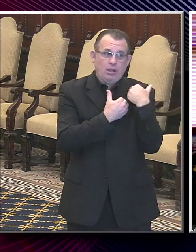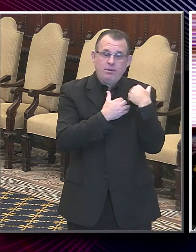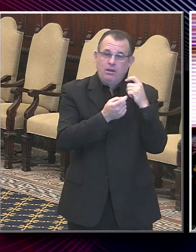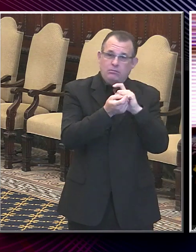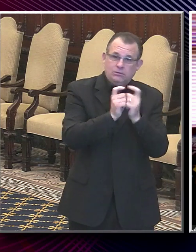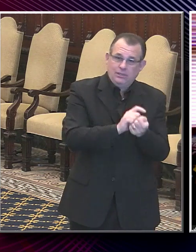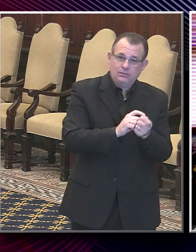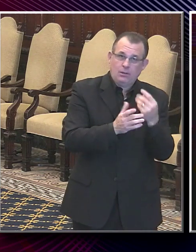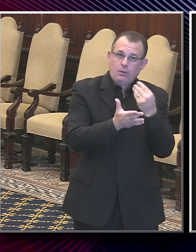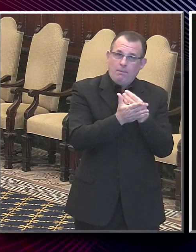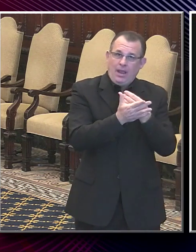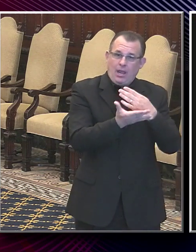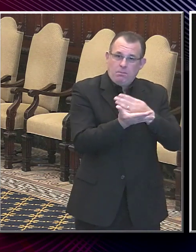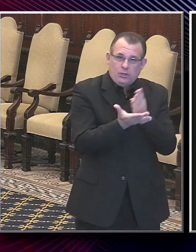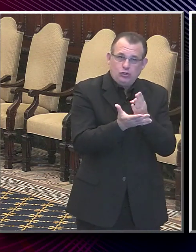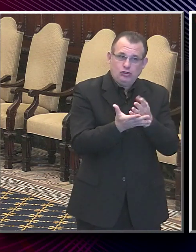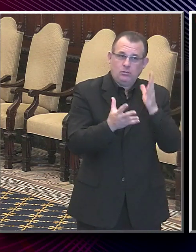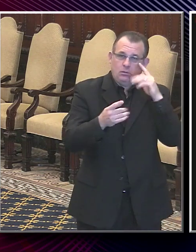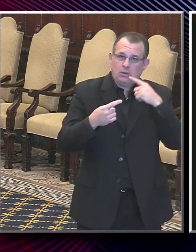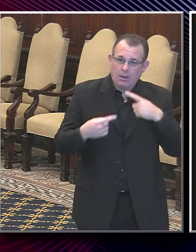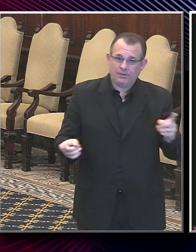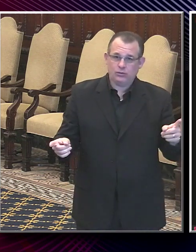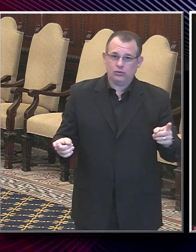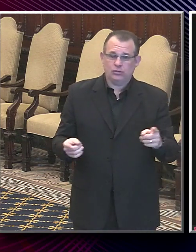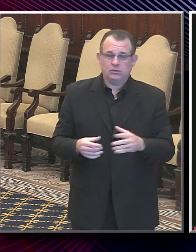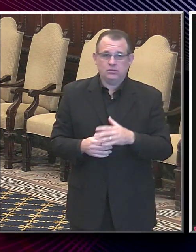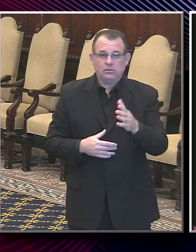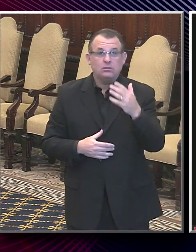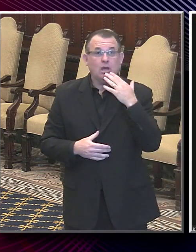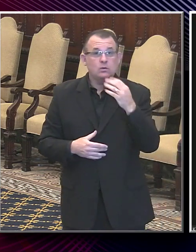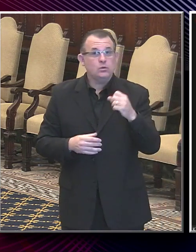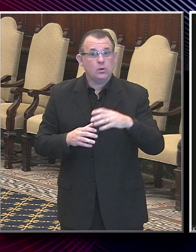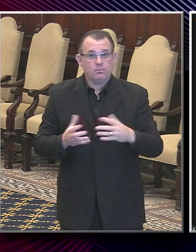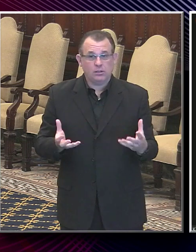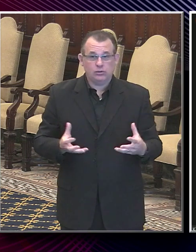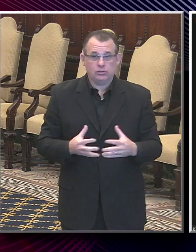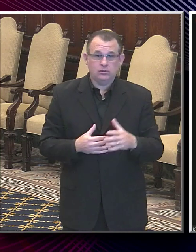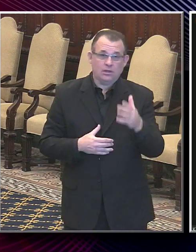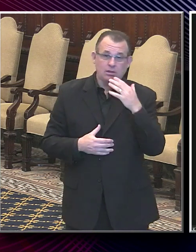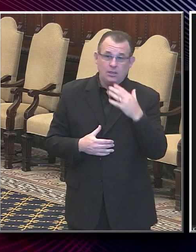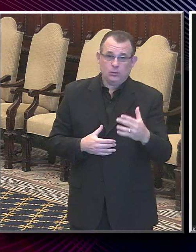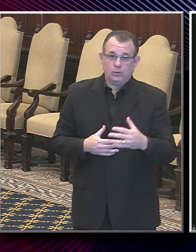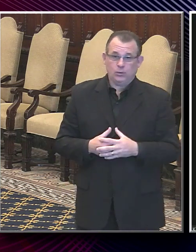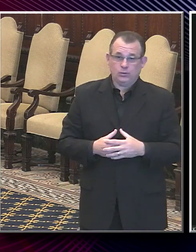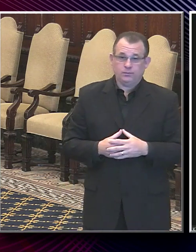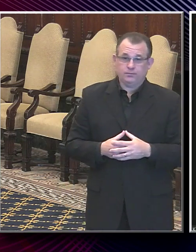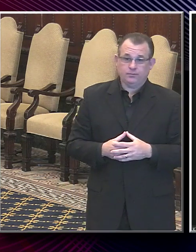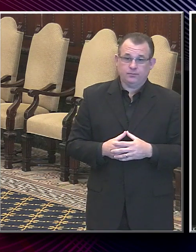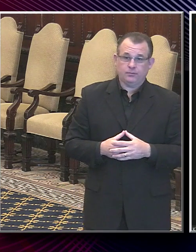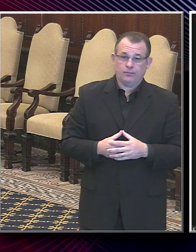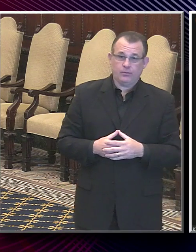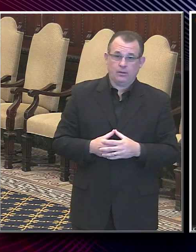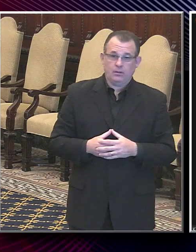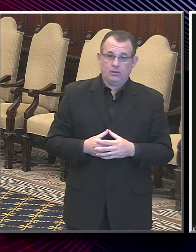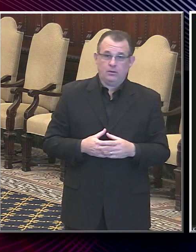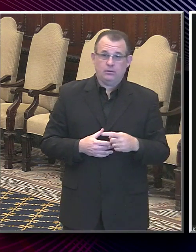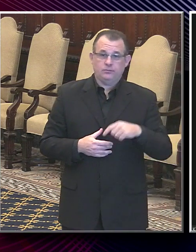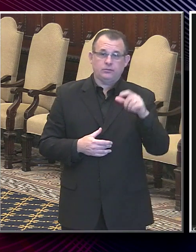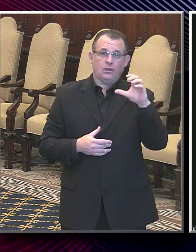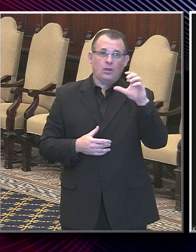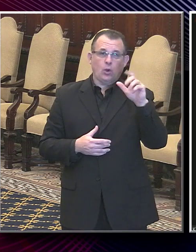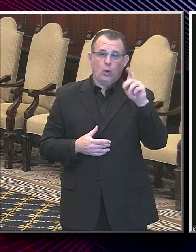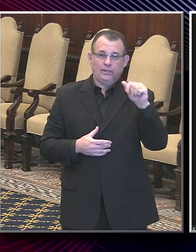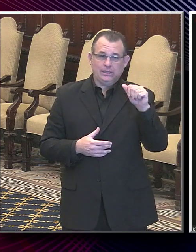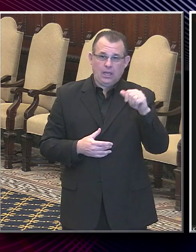balance. Thank you so much. Thanks, AD. We're going to move now to Claudio Lauer with the